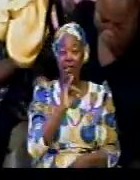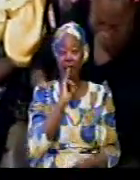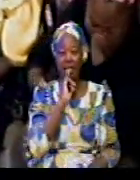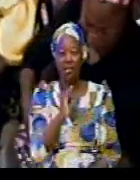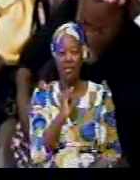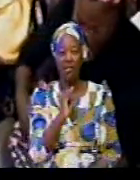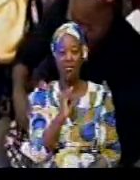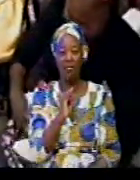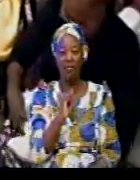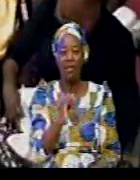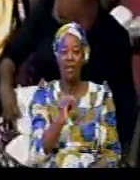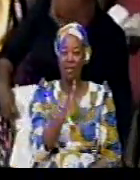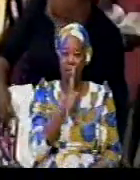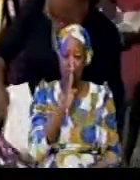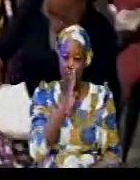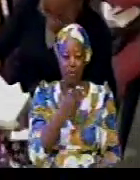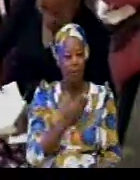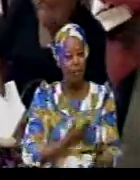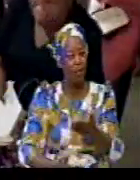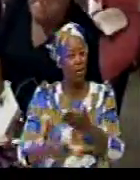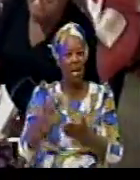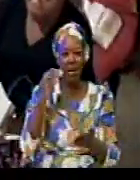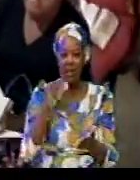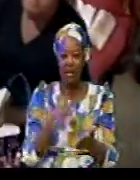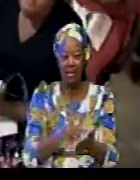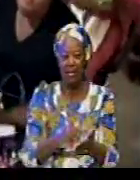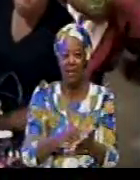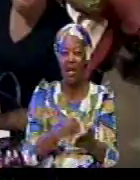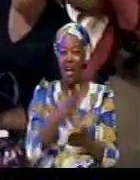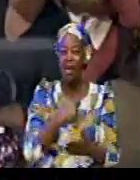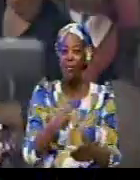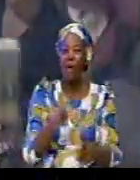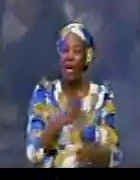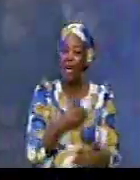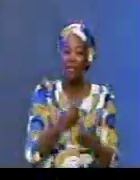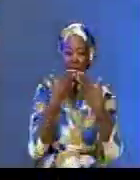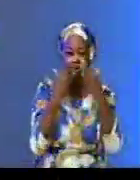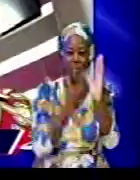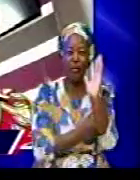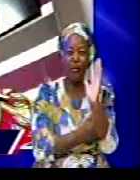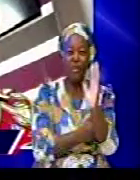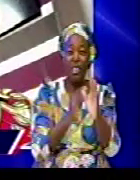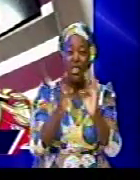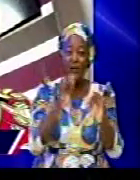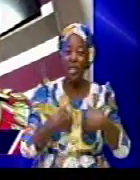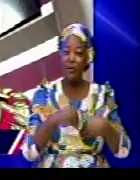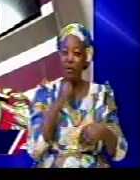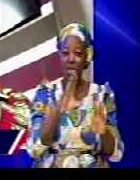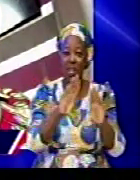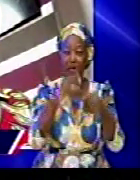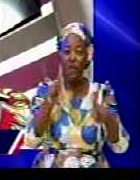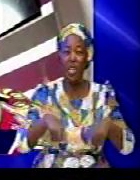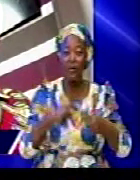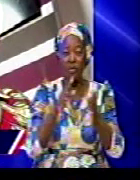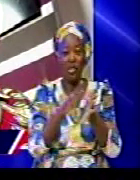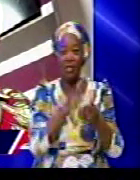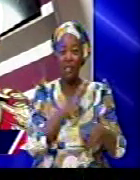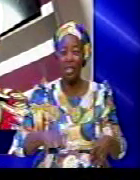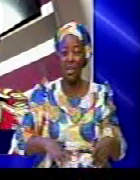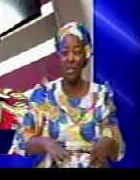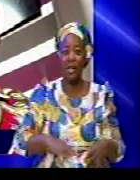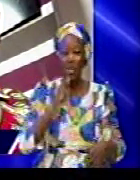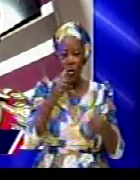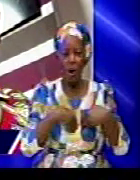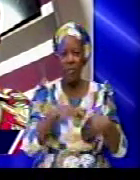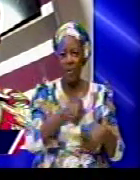name. The secret is be born again. And thank God, if you